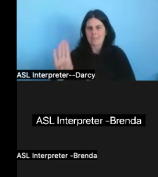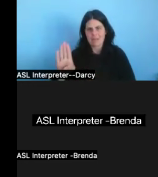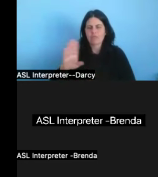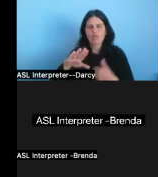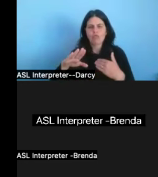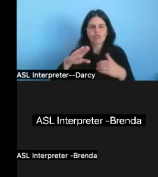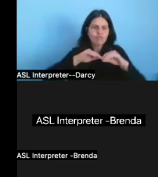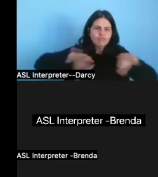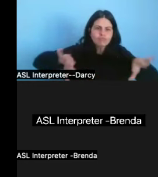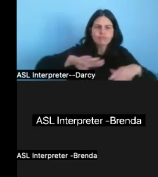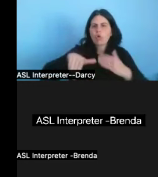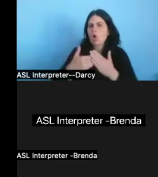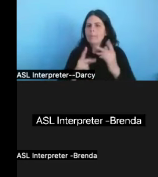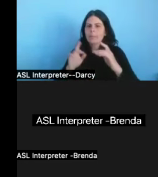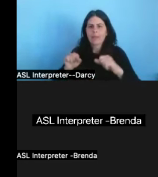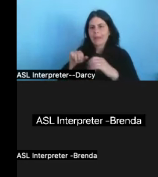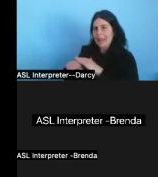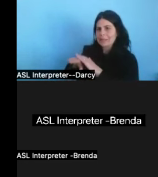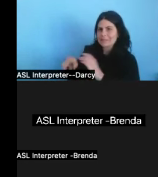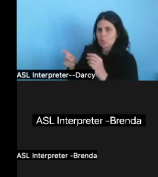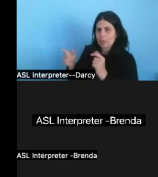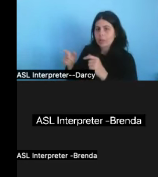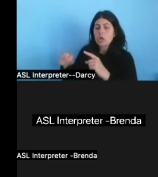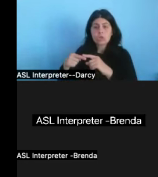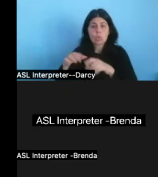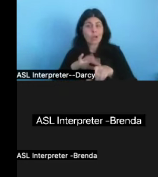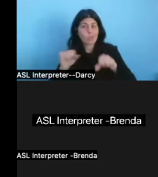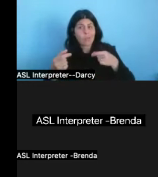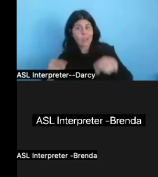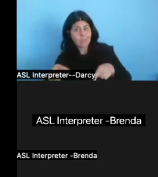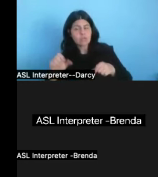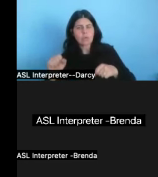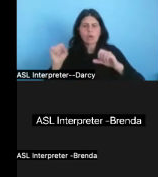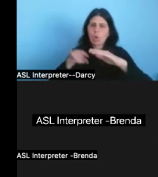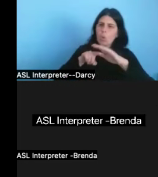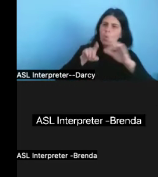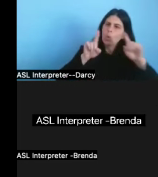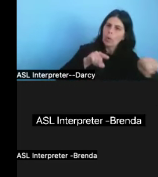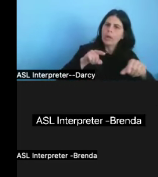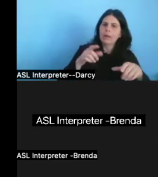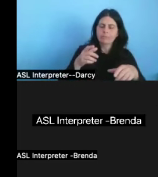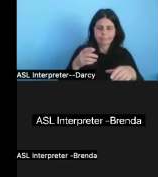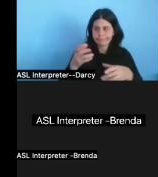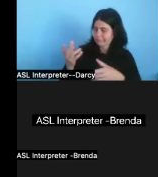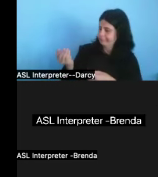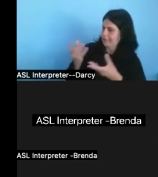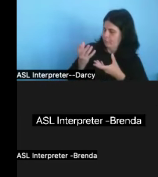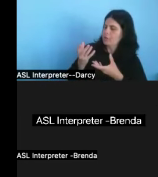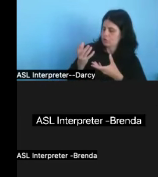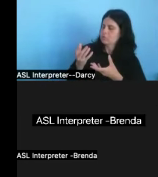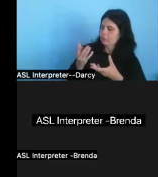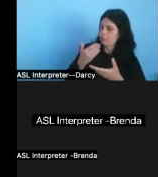quickly. As soon as that earthquake has happened, to be able to go and capture this information and to know what's happening so you can make good